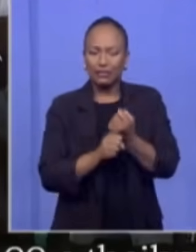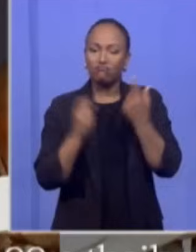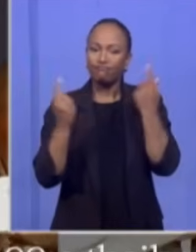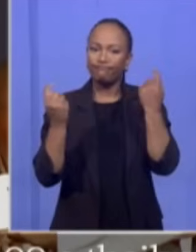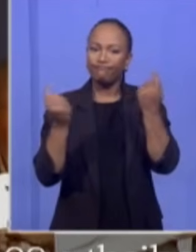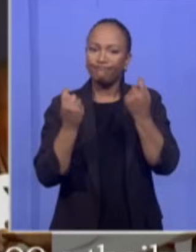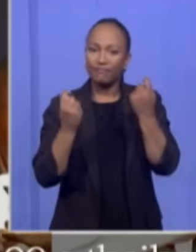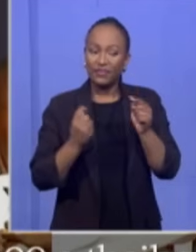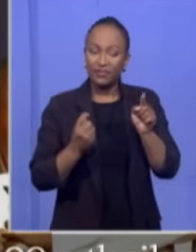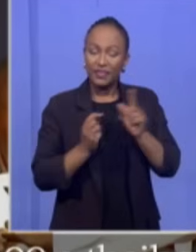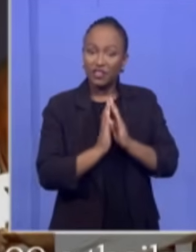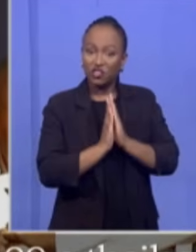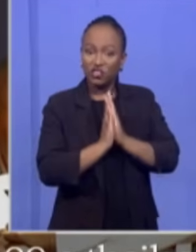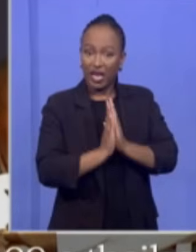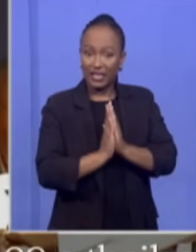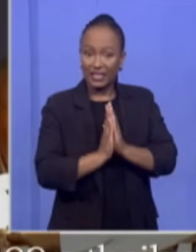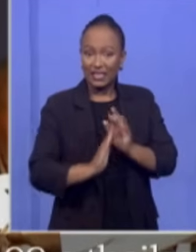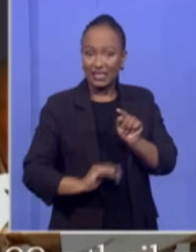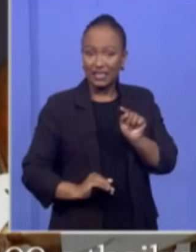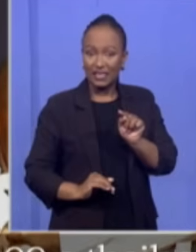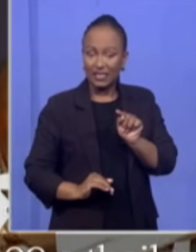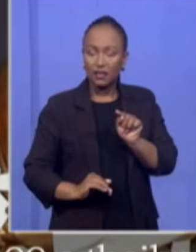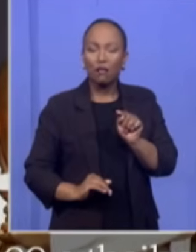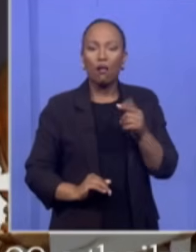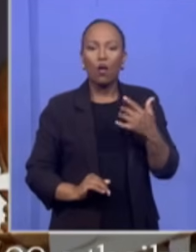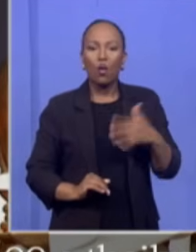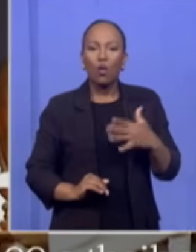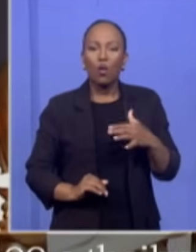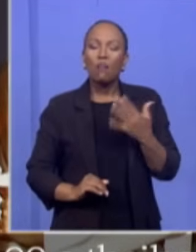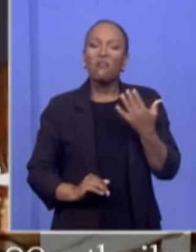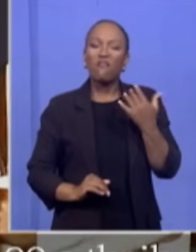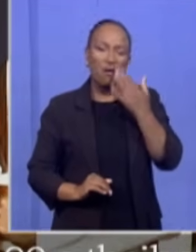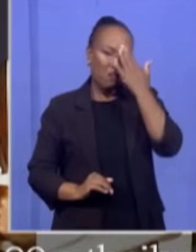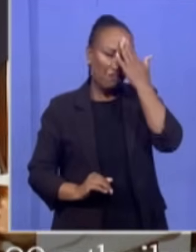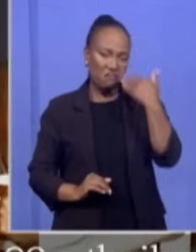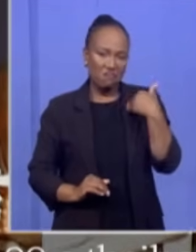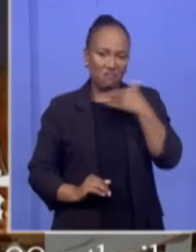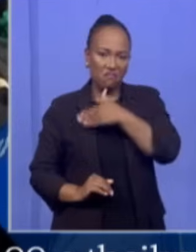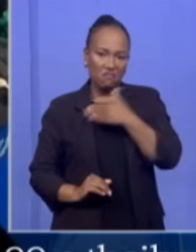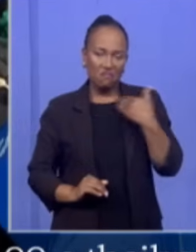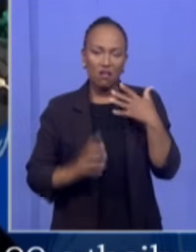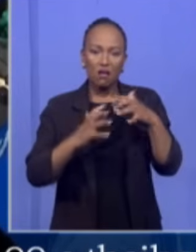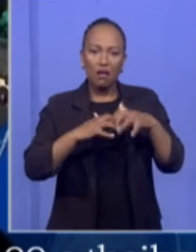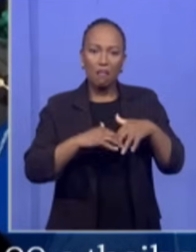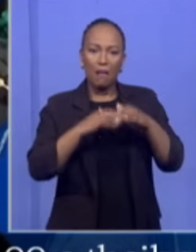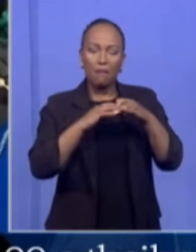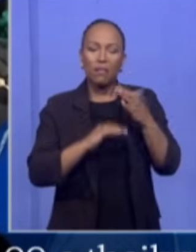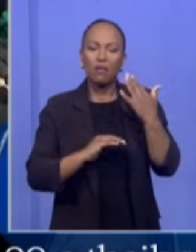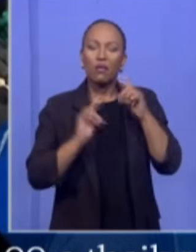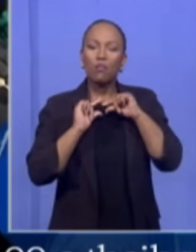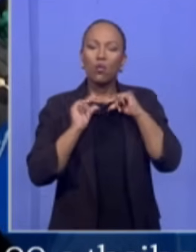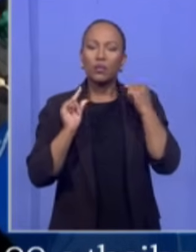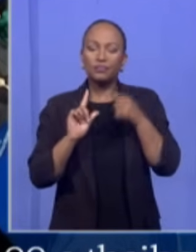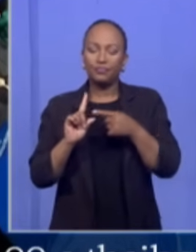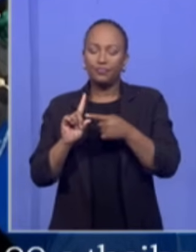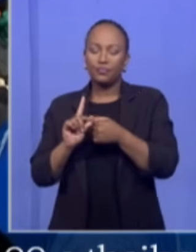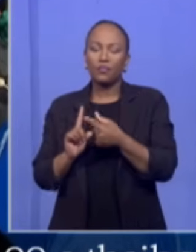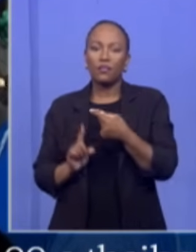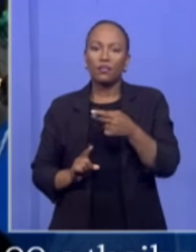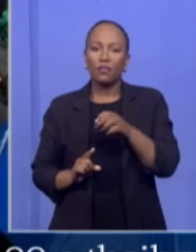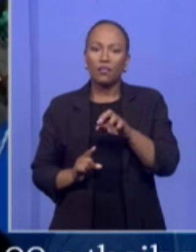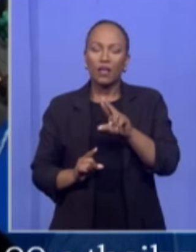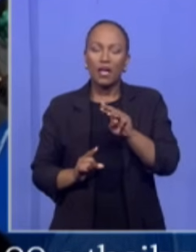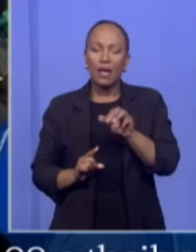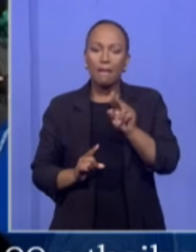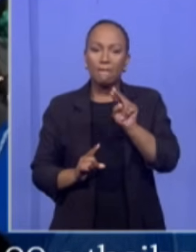St Boniface ile ya thewa ke barumuwa ba makatoliki ba agang ka hare moruti Herman Mason ya bileng le seabo thutong ya